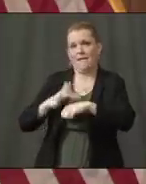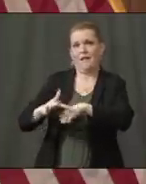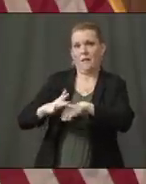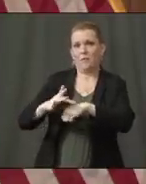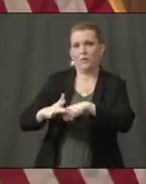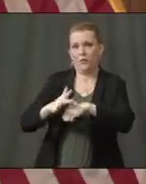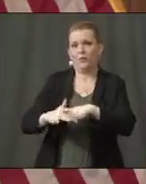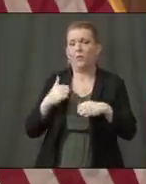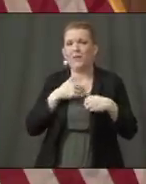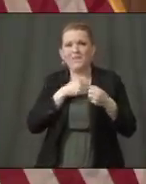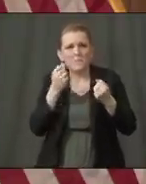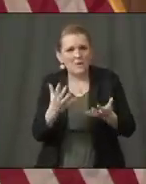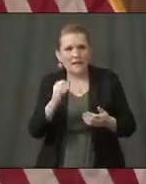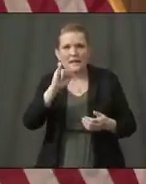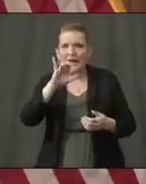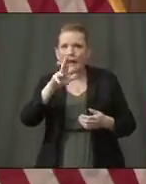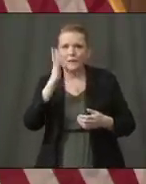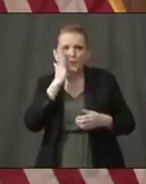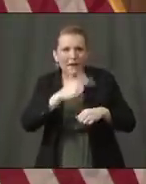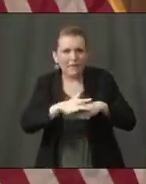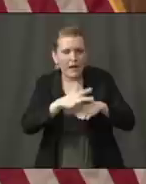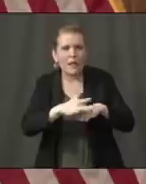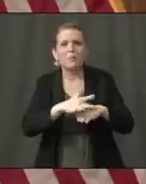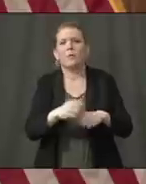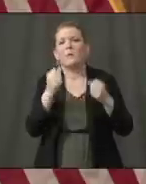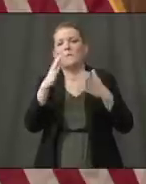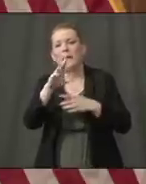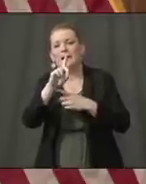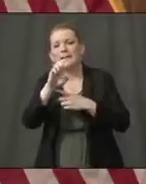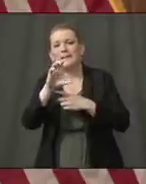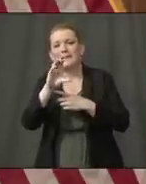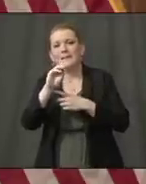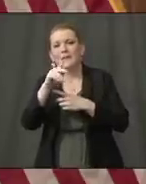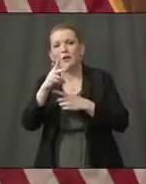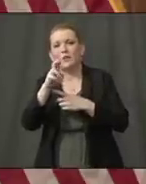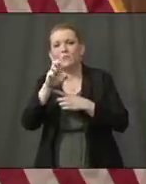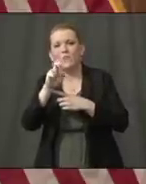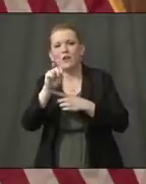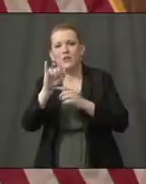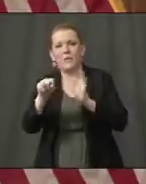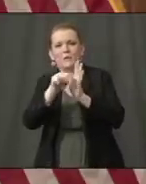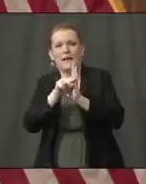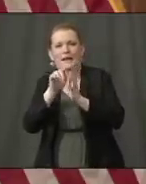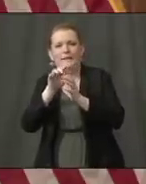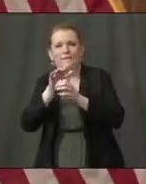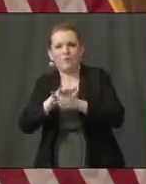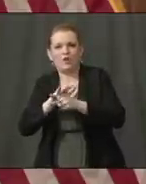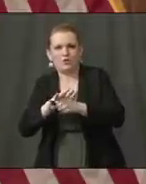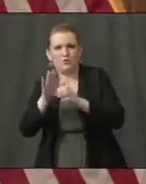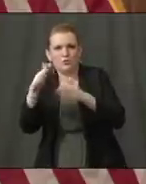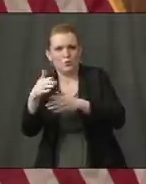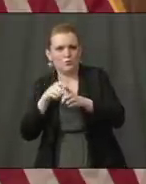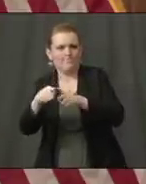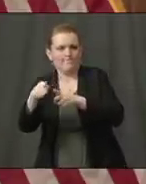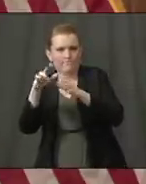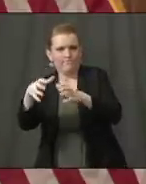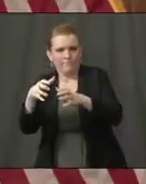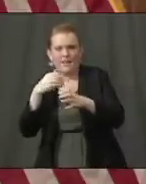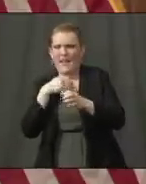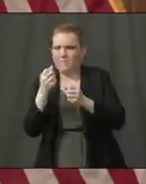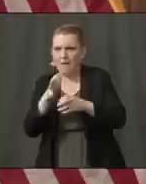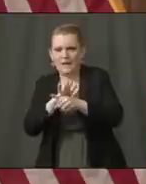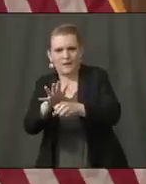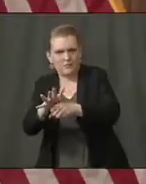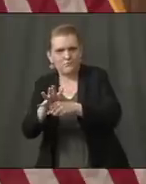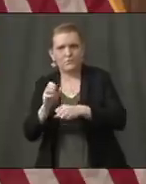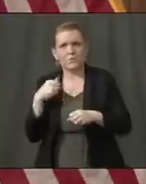number of ICU beds, a significant number of decompression rooms, so negative pressure rooms. So our hospital system is coping well. Certainly